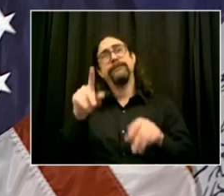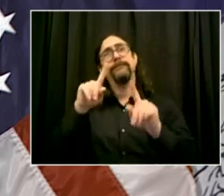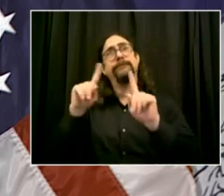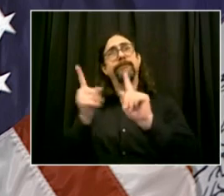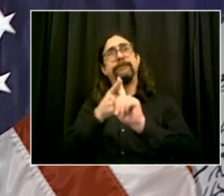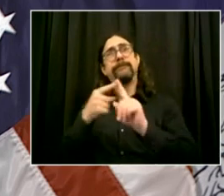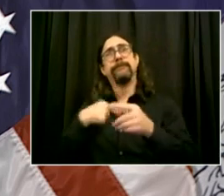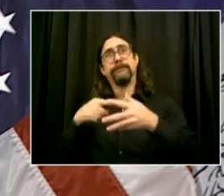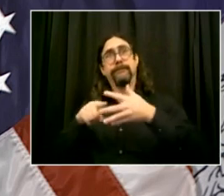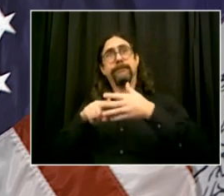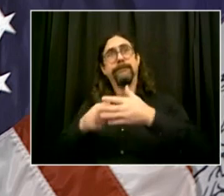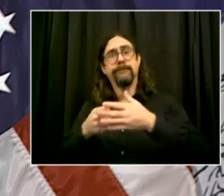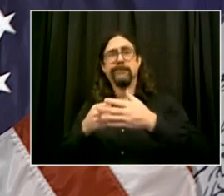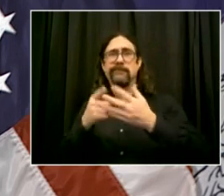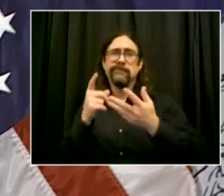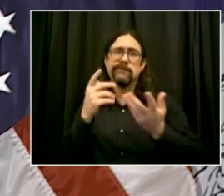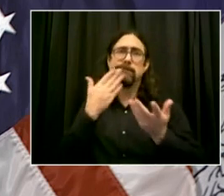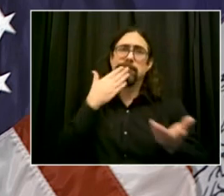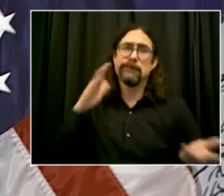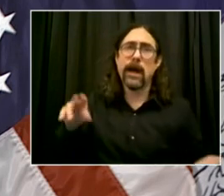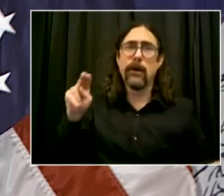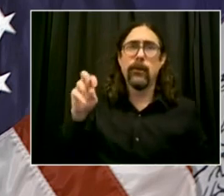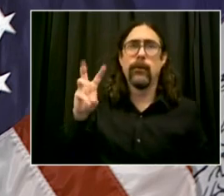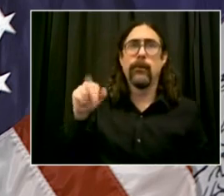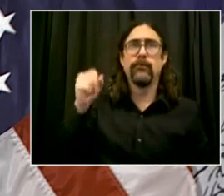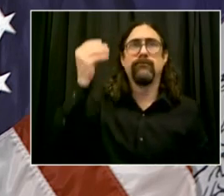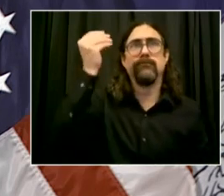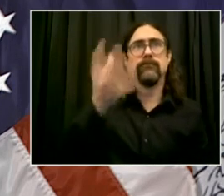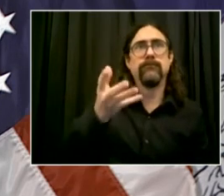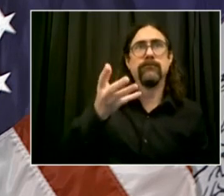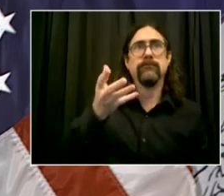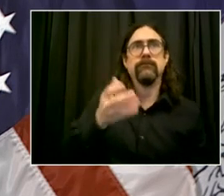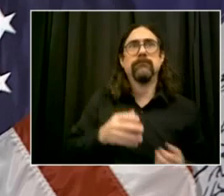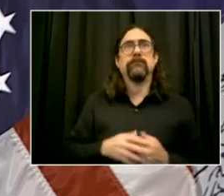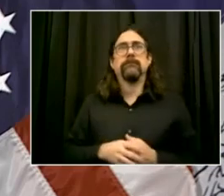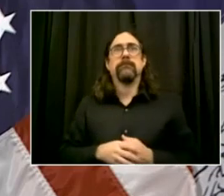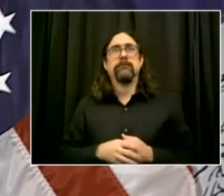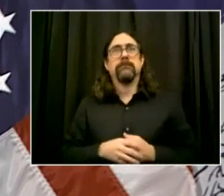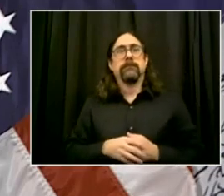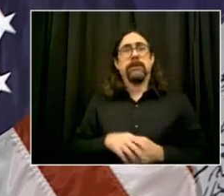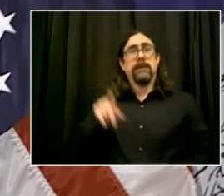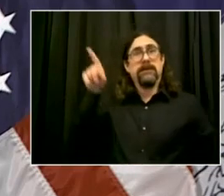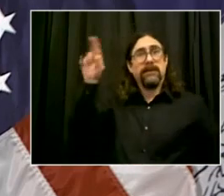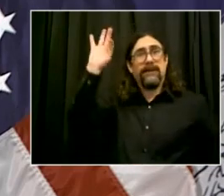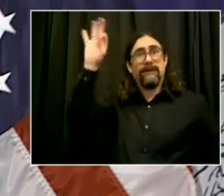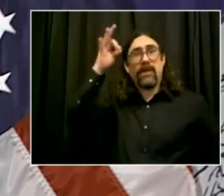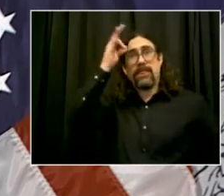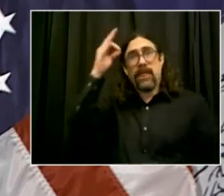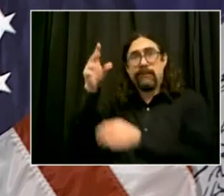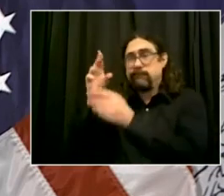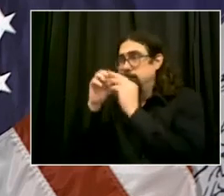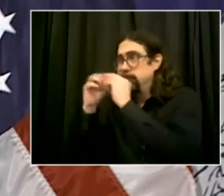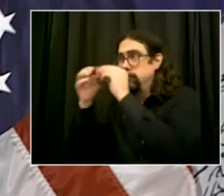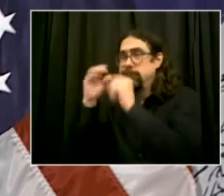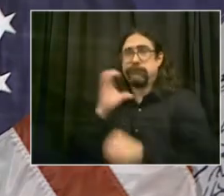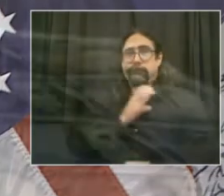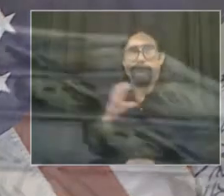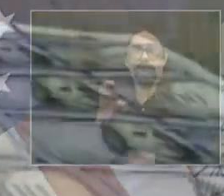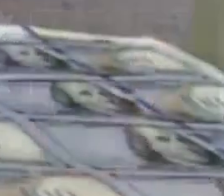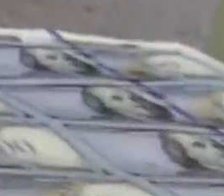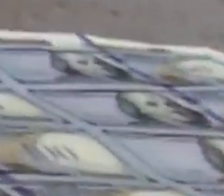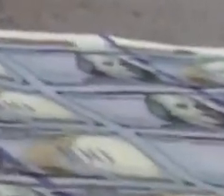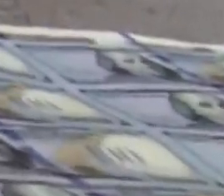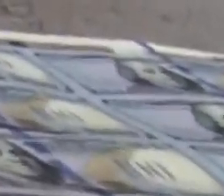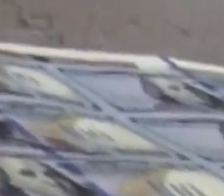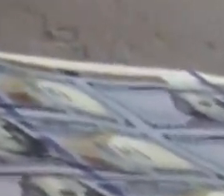It's not a stimulus. It's a short-term survival plan, I'll give you that. Mayor Bill de Blasio spent the first few minutes of his daily news